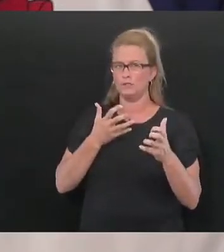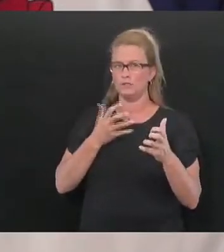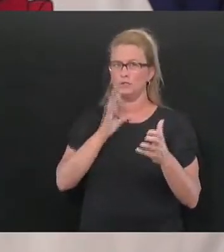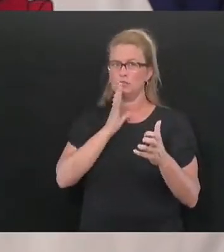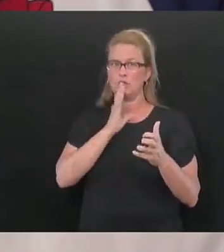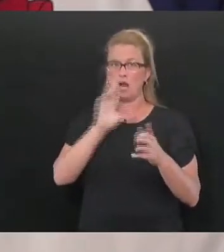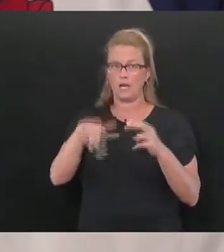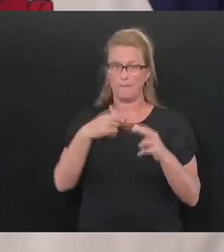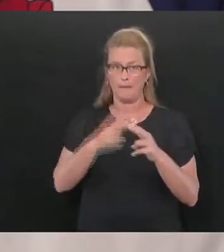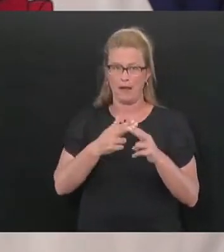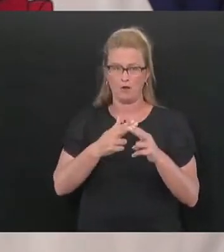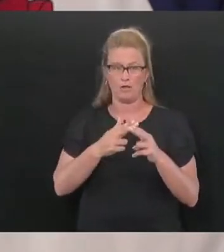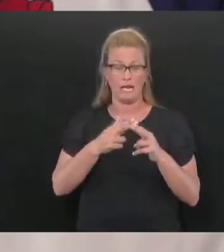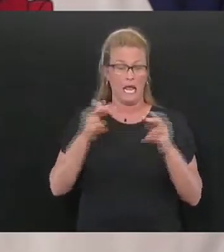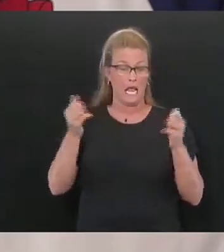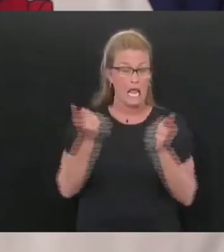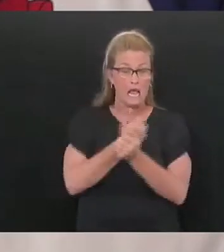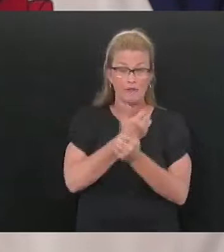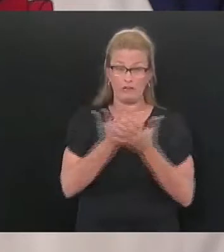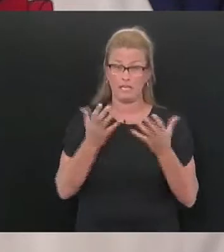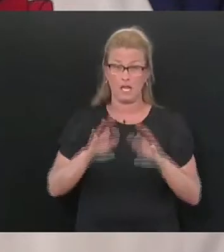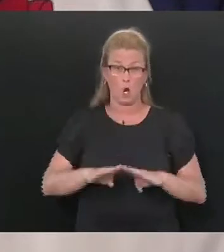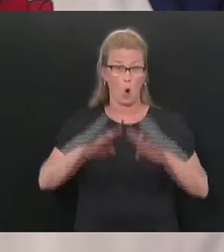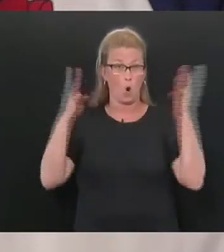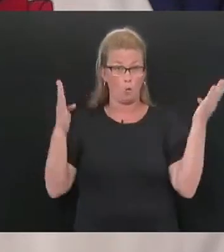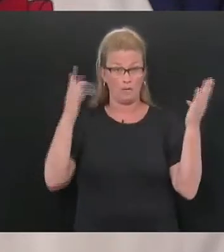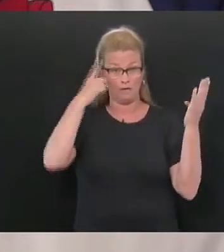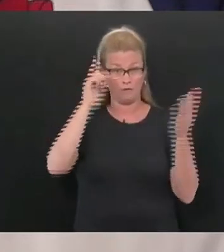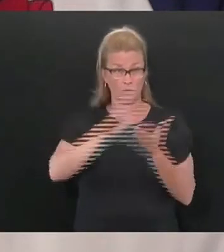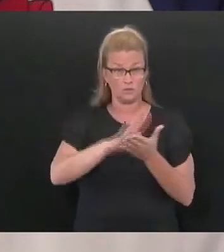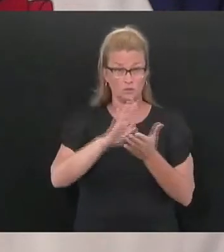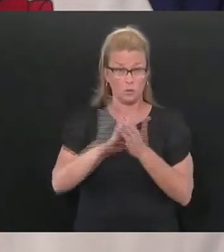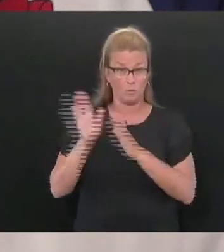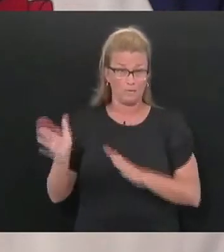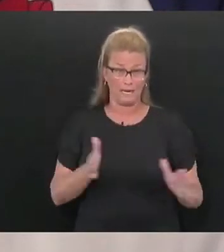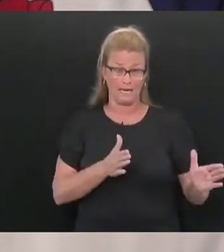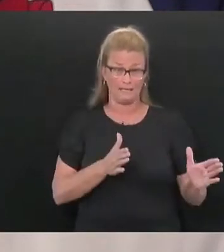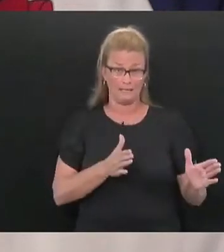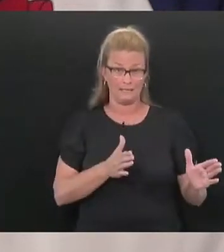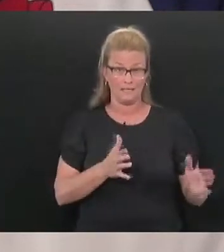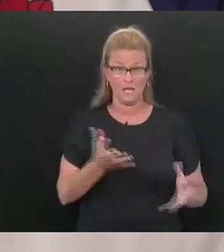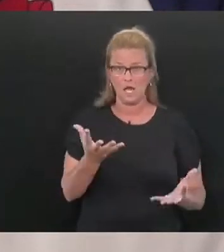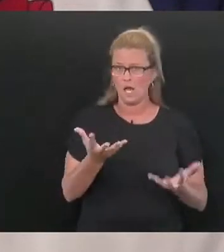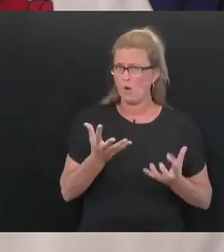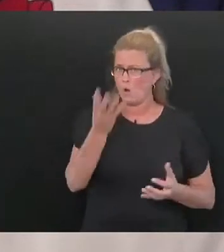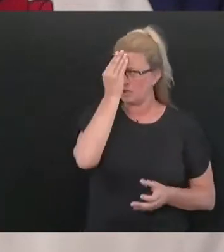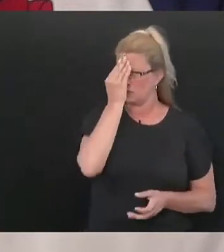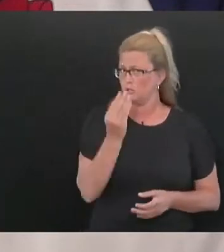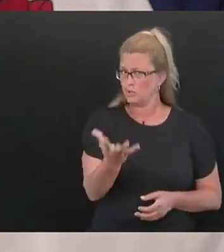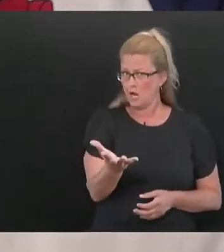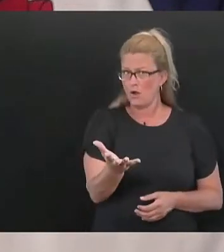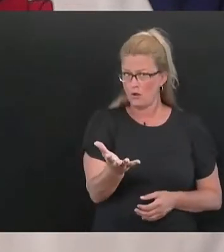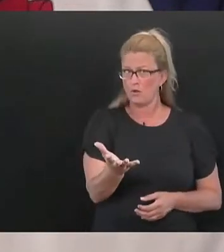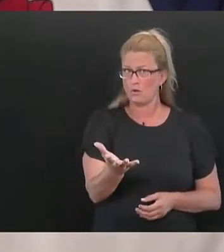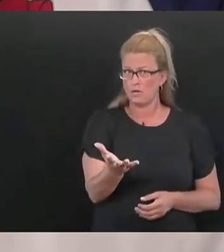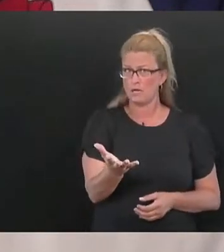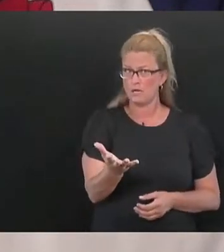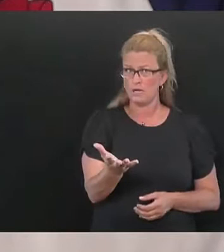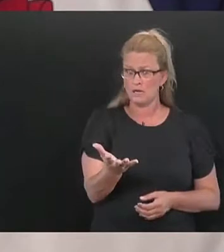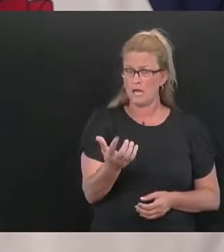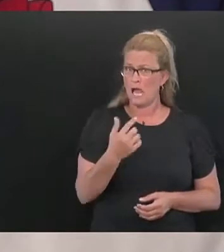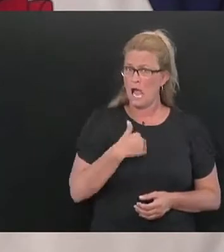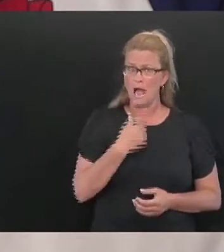of the school plan. Now, I want you to know that without any question, I have told